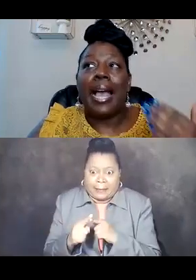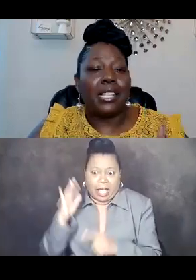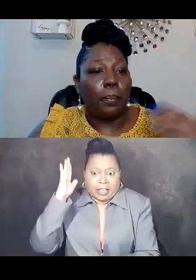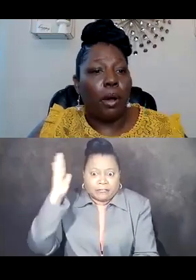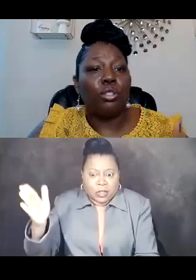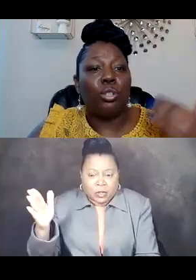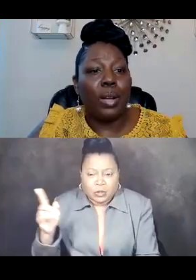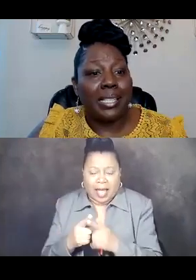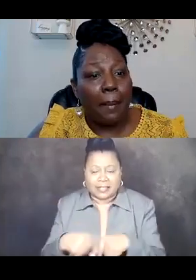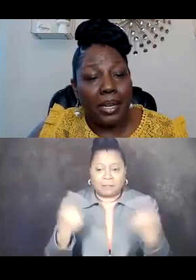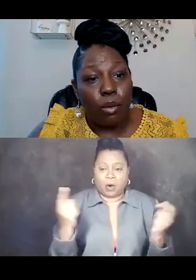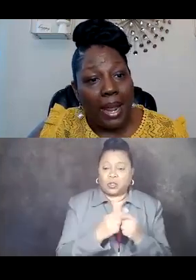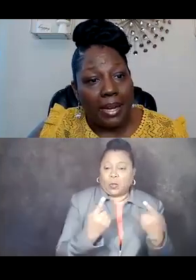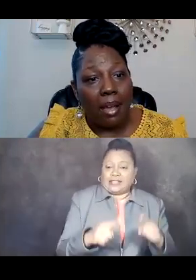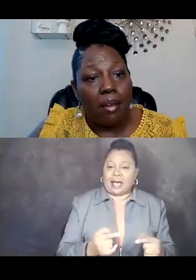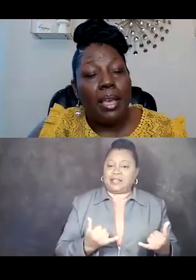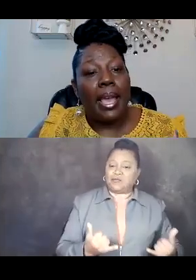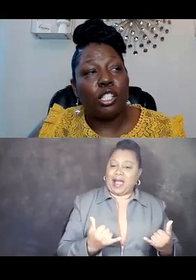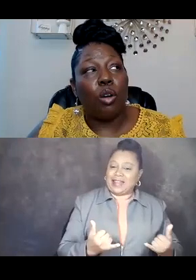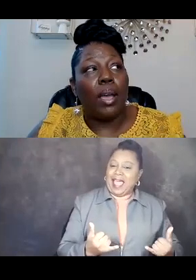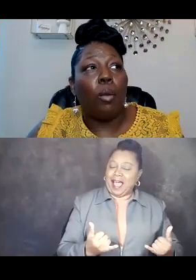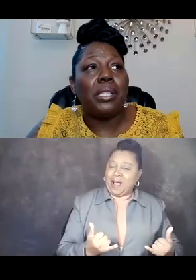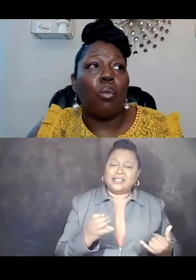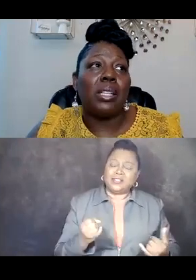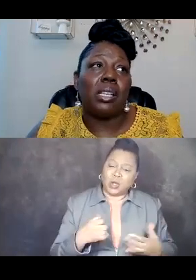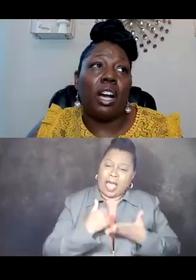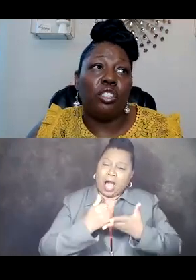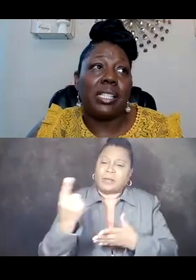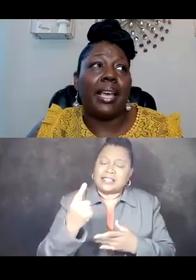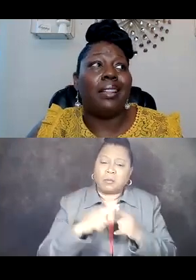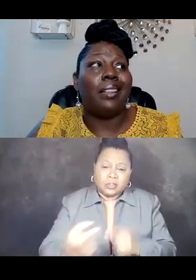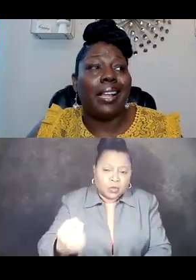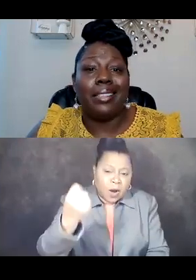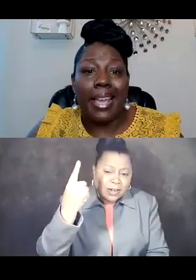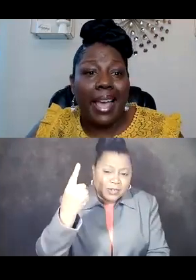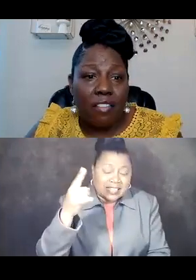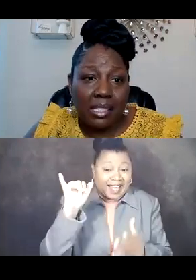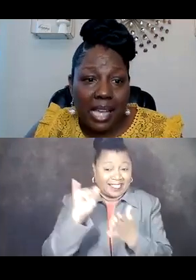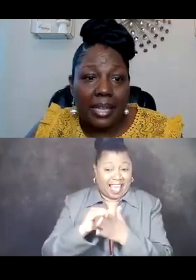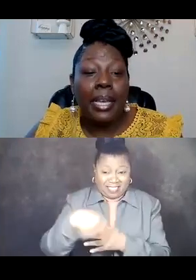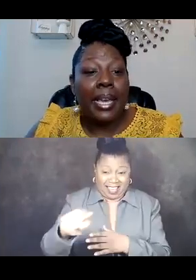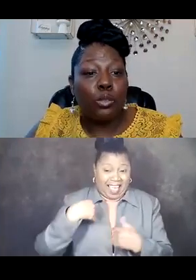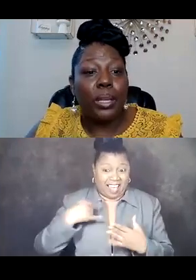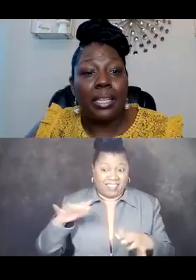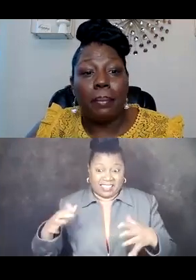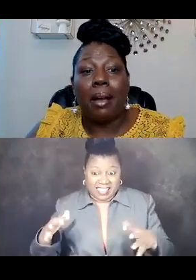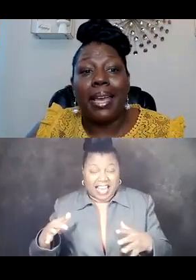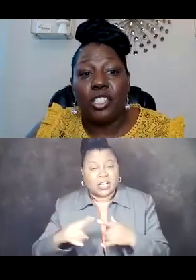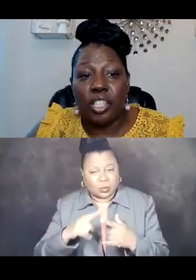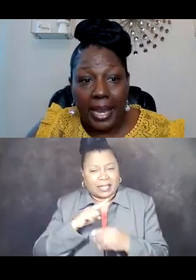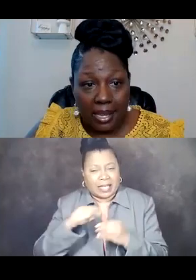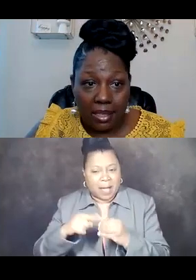future, as opposed to what's happening right now. And so helping someone to understand that they have anxiety is really